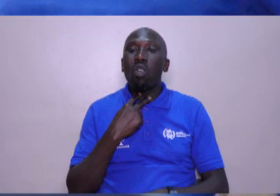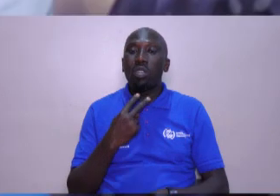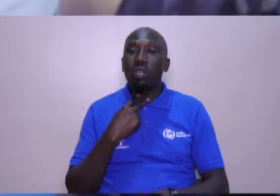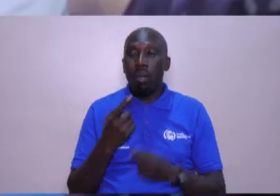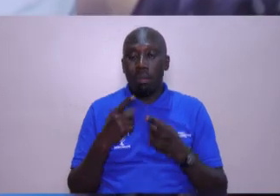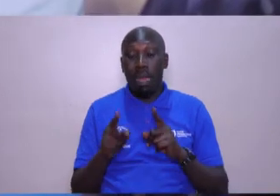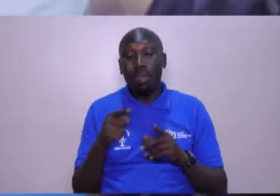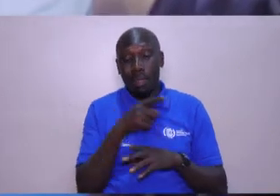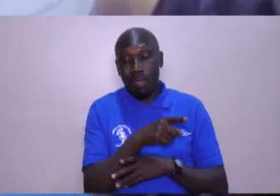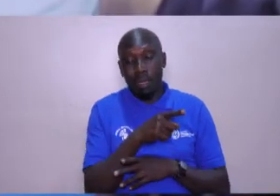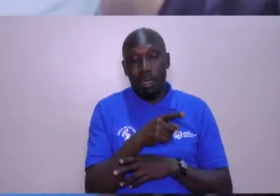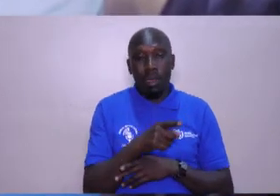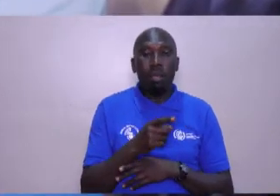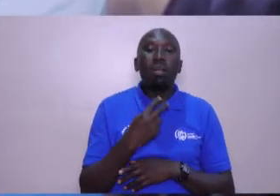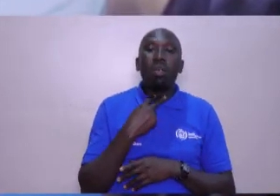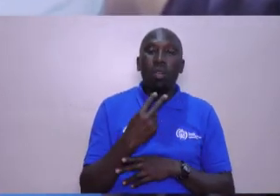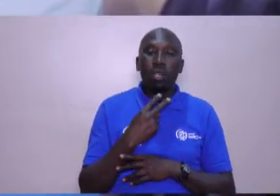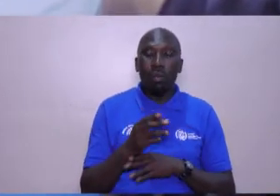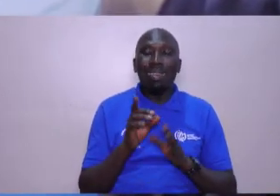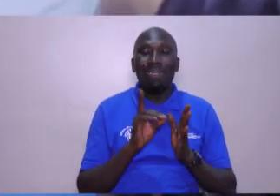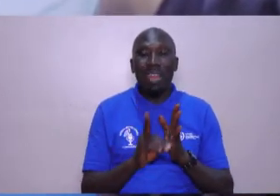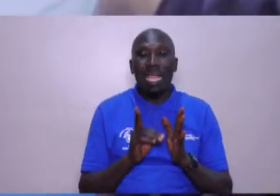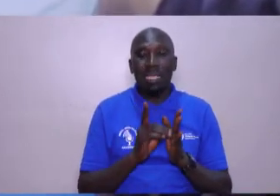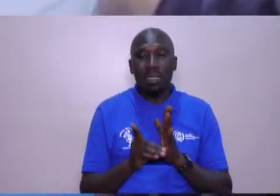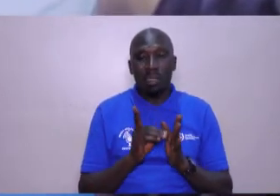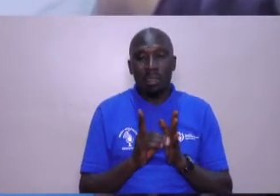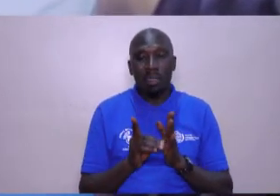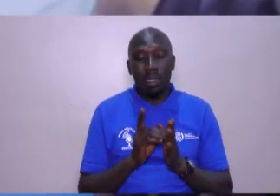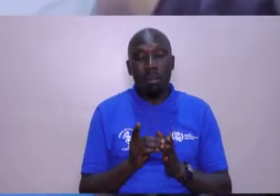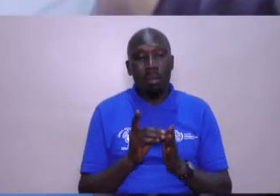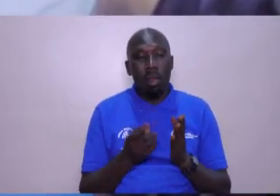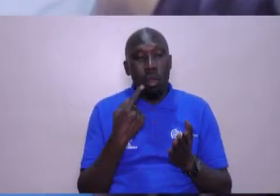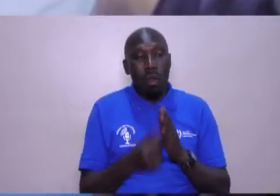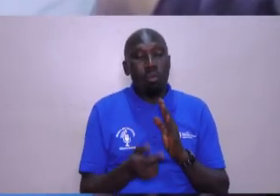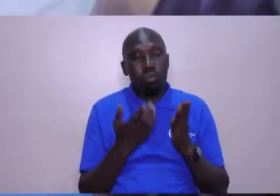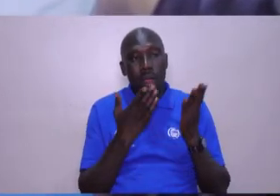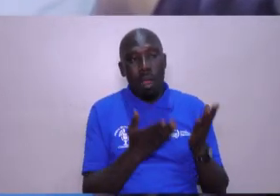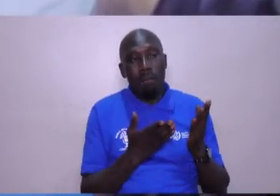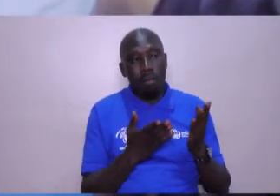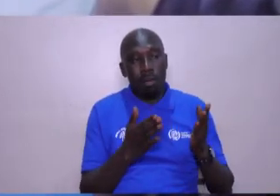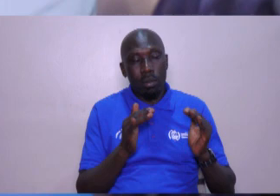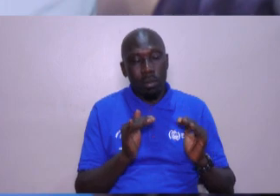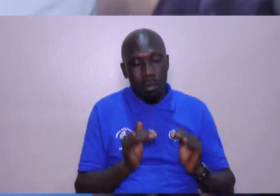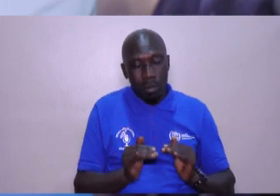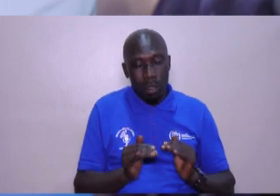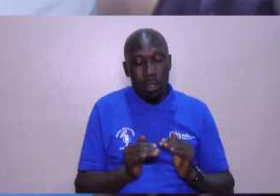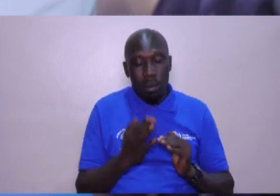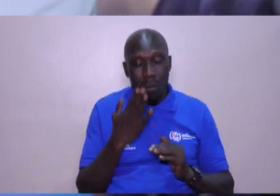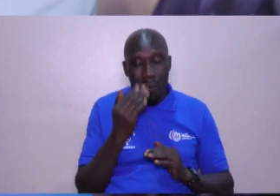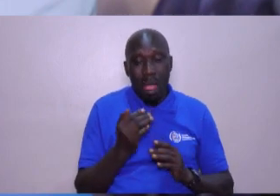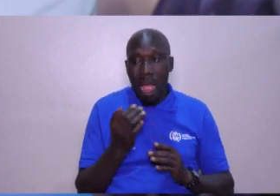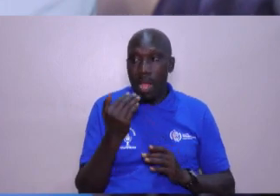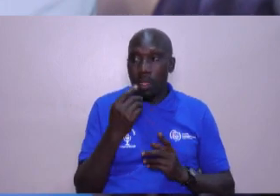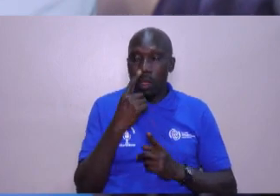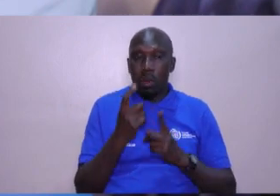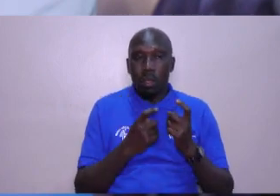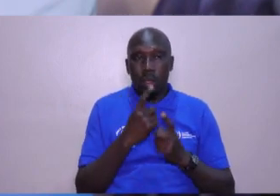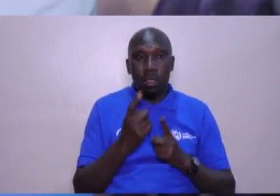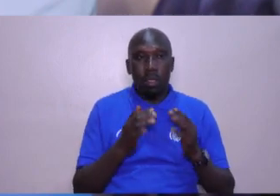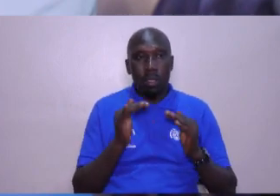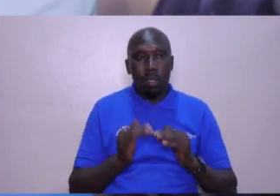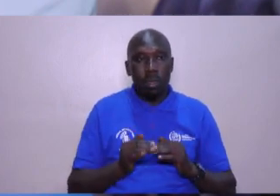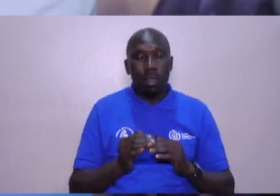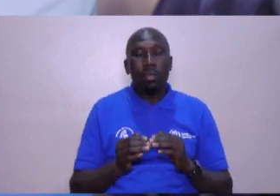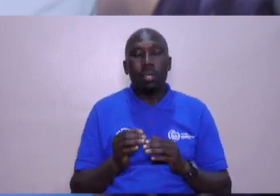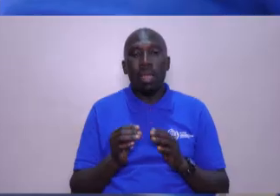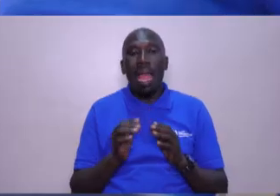actually defining this. So that's why I asked you a question. But now the